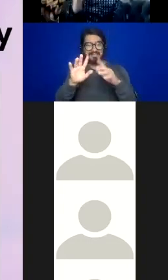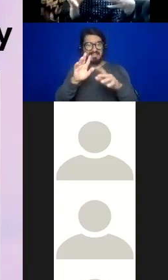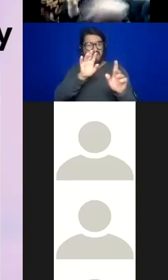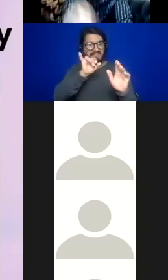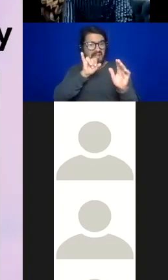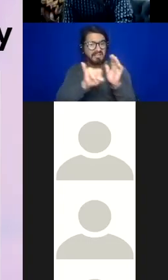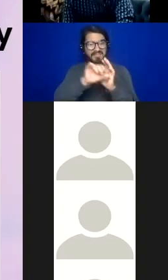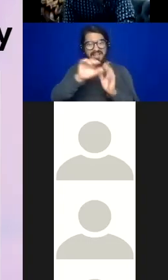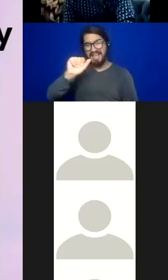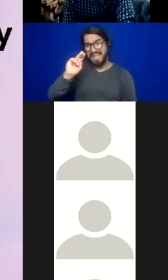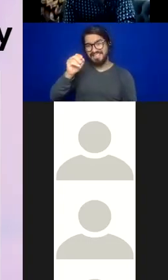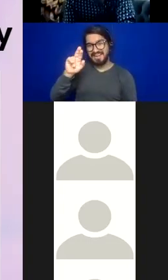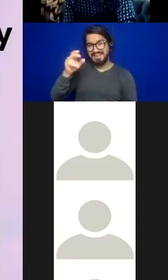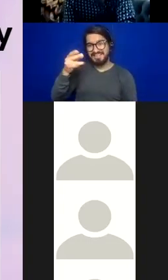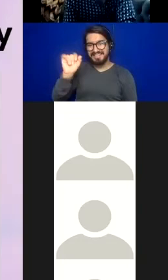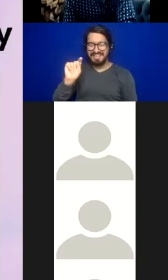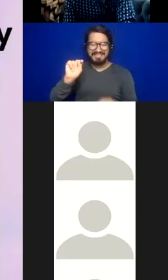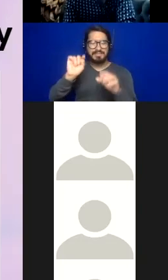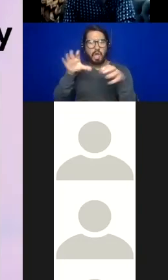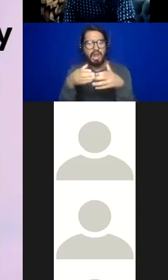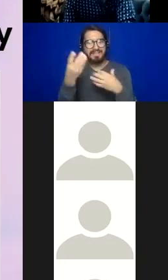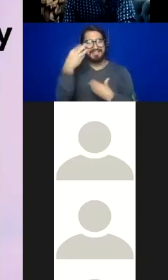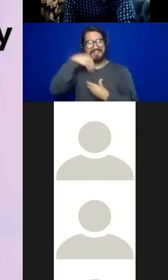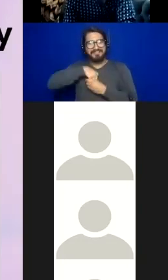in one body. So it's very cool.